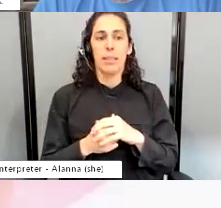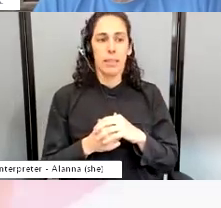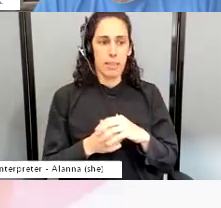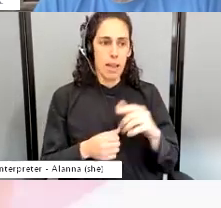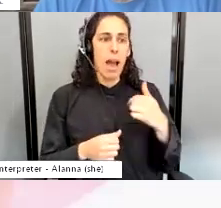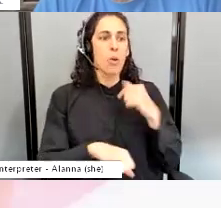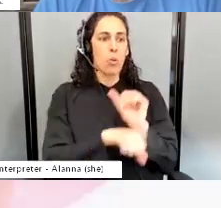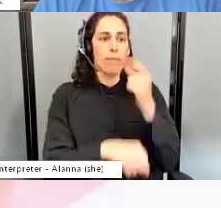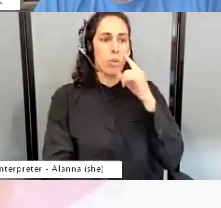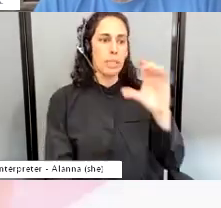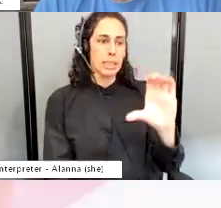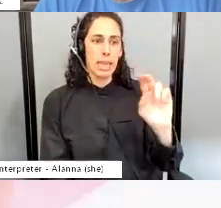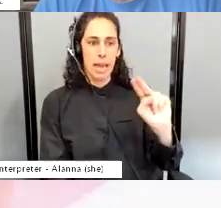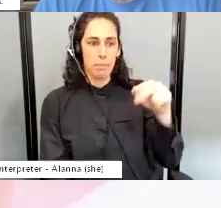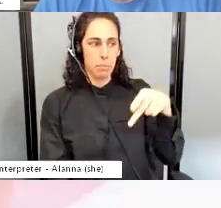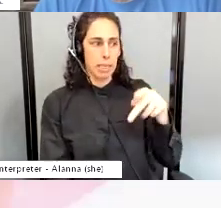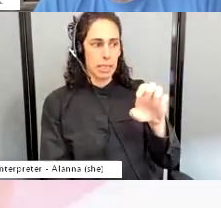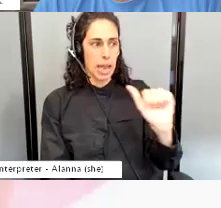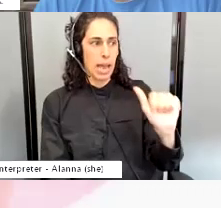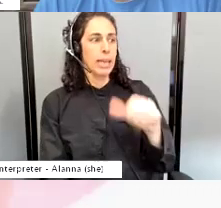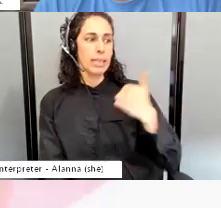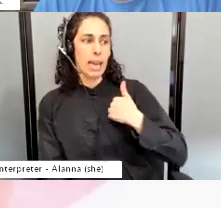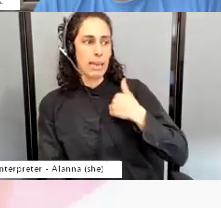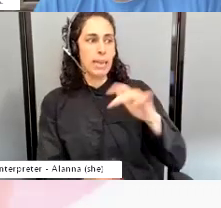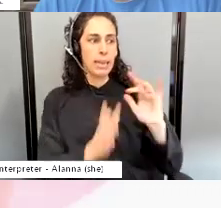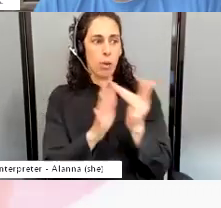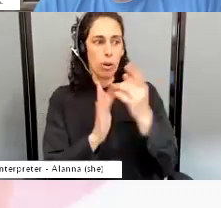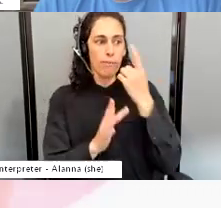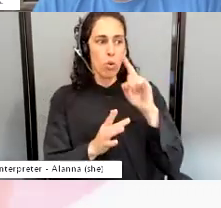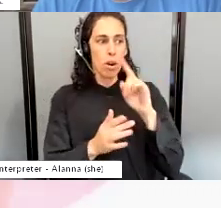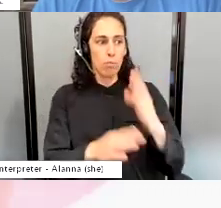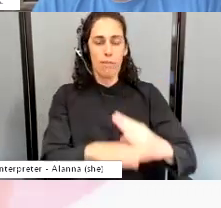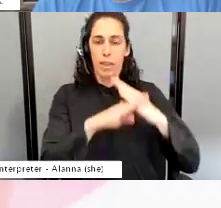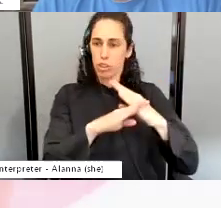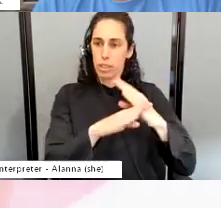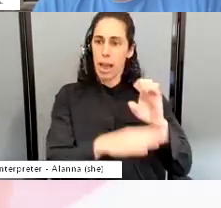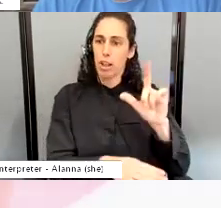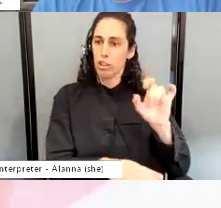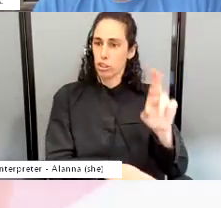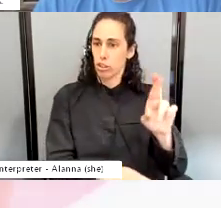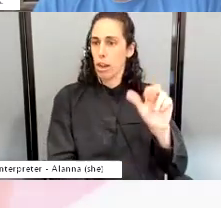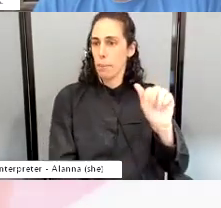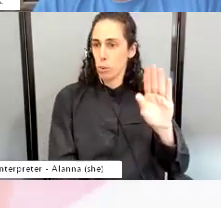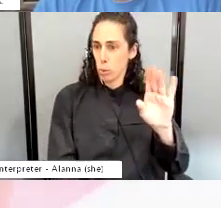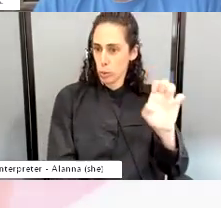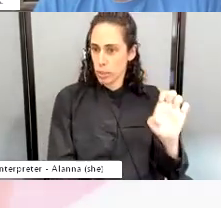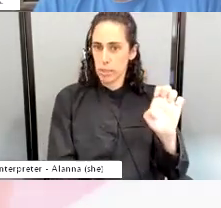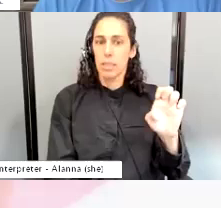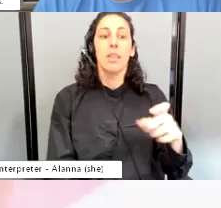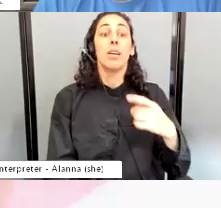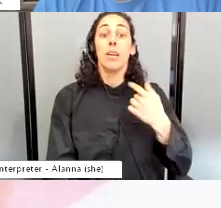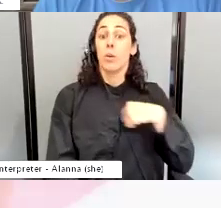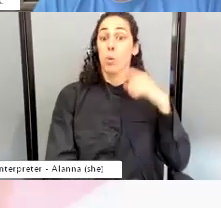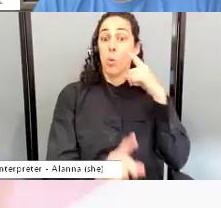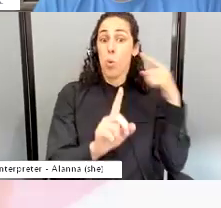provincial and territorial networks to improve awareness, to improve support, and to improve capacity to have a better coordinated approach